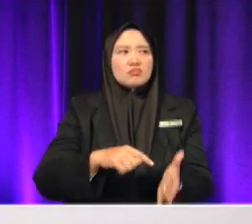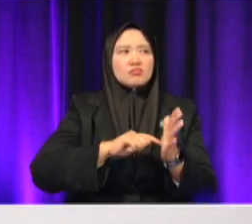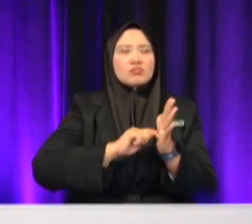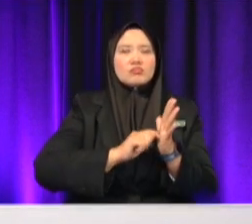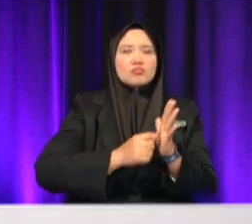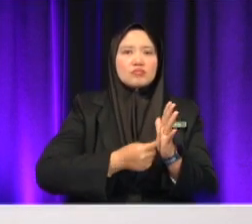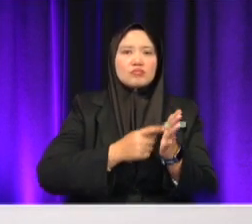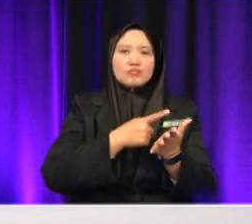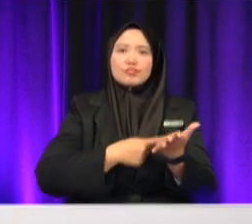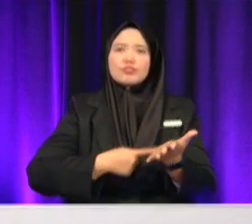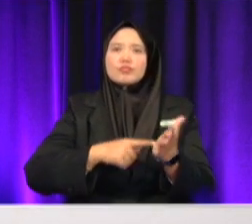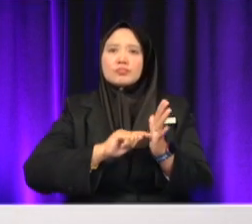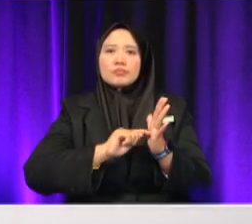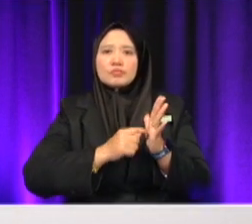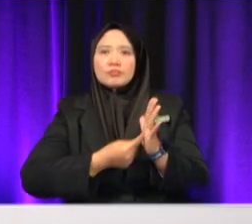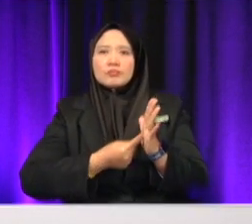question? Anyone?